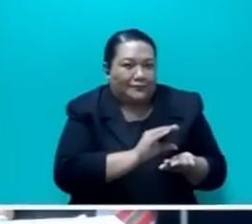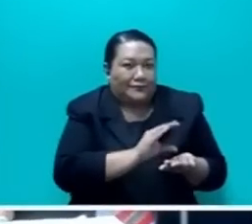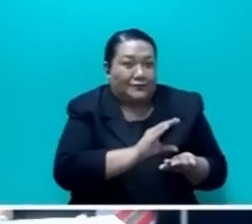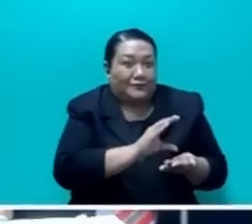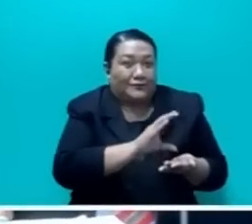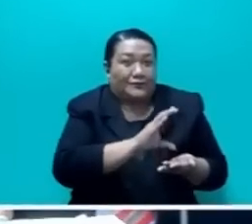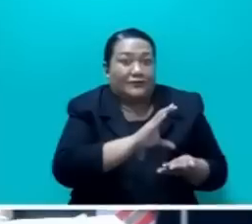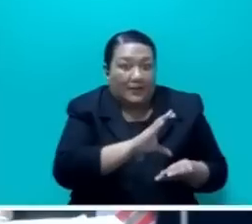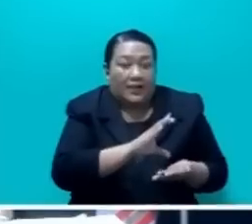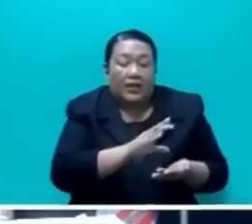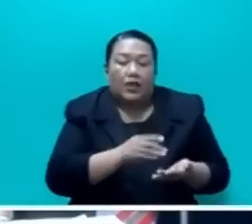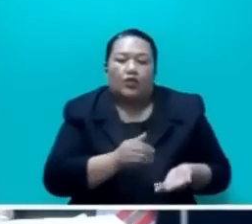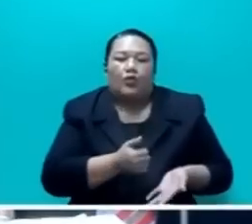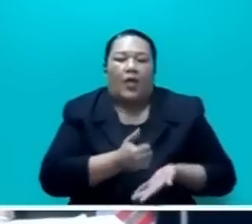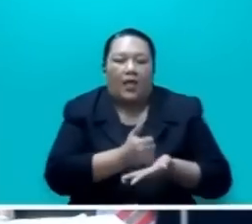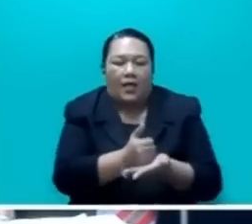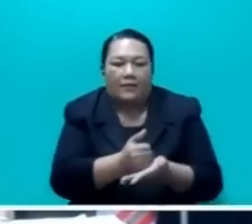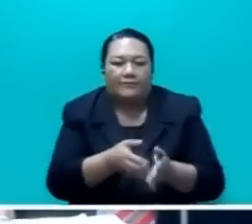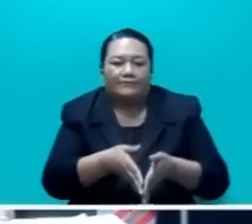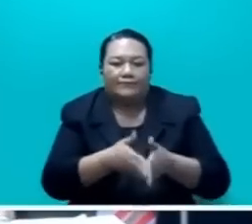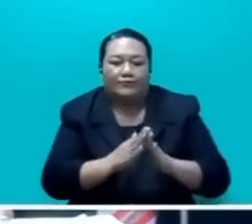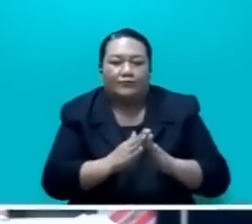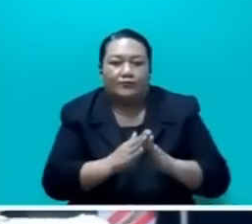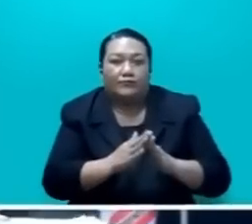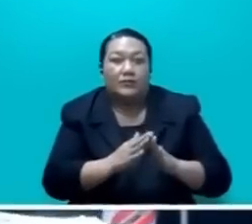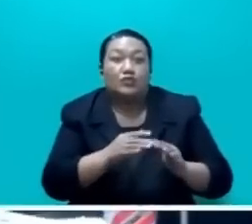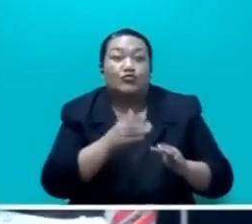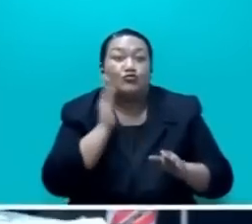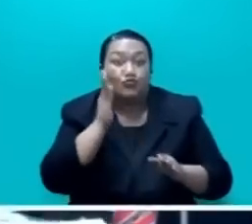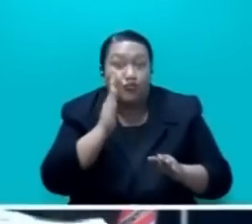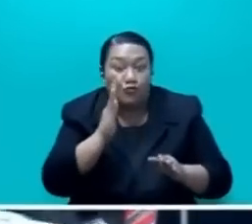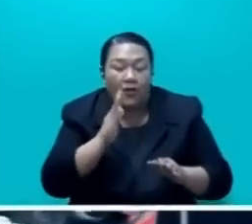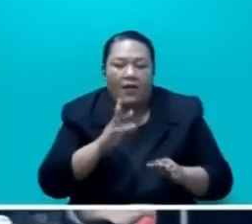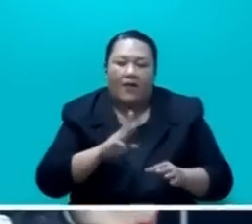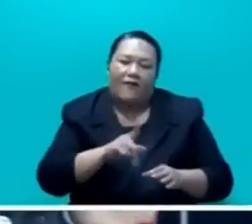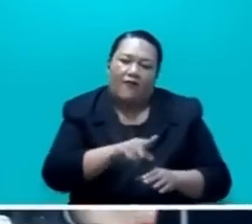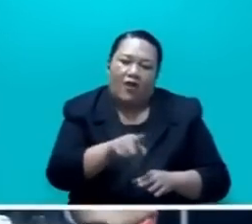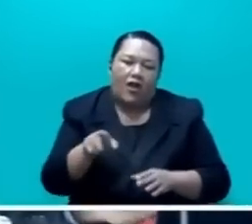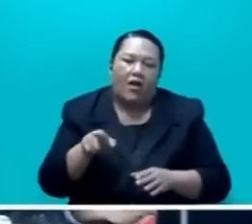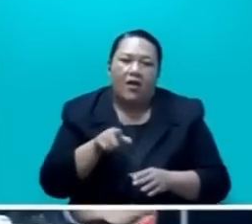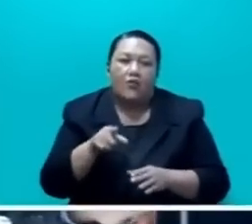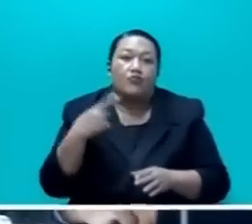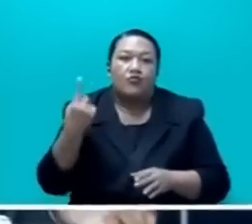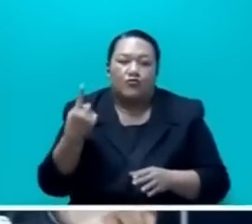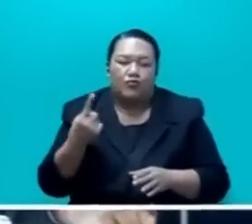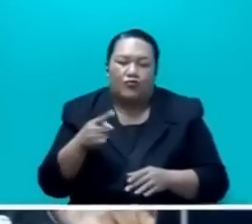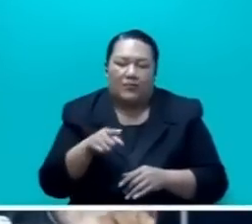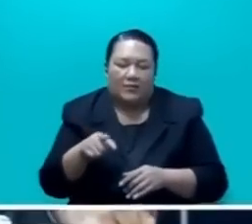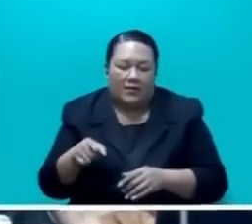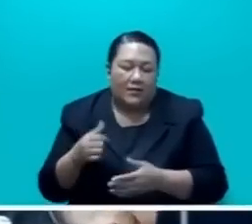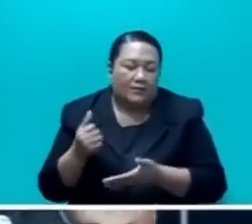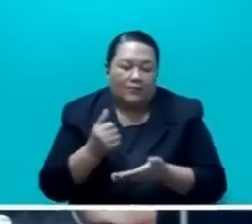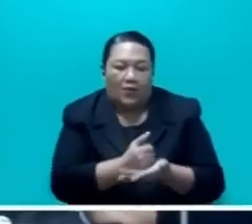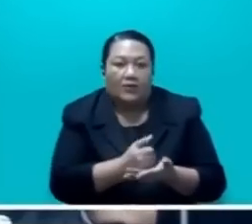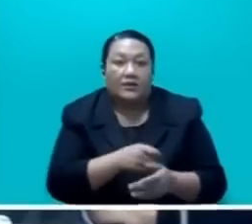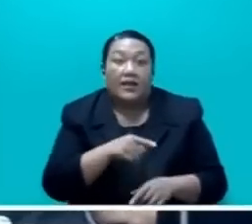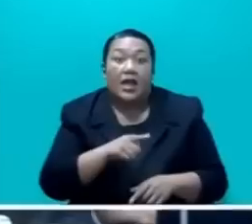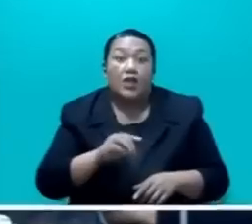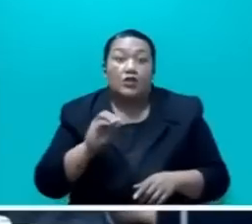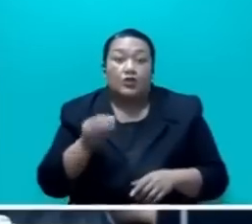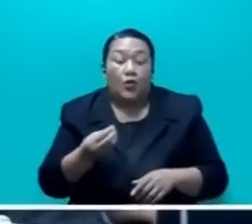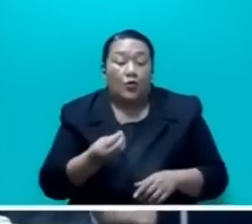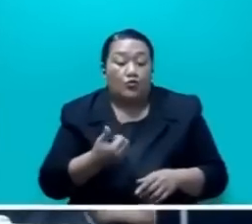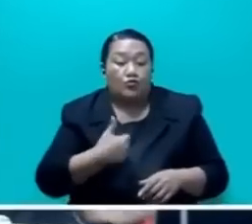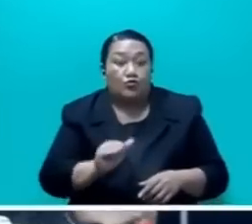school available for them at that time. Mr. Speaker, sir, he used his office in Osori Town to be his new school and named